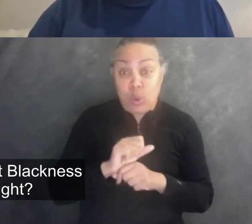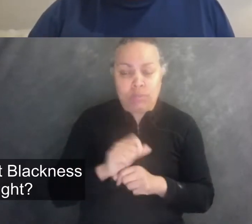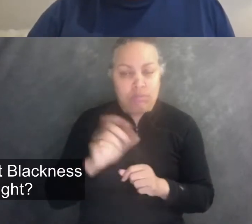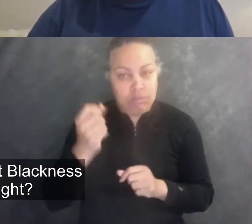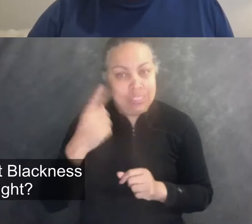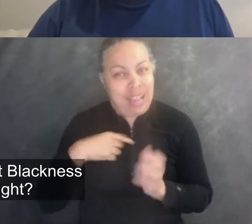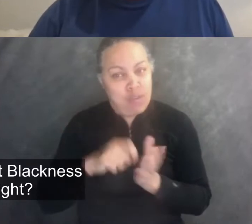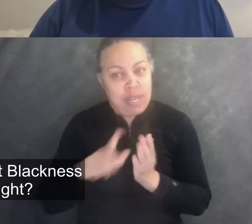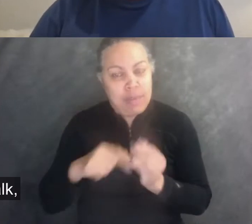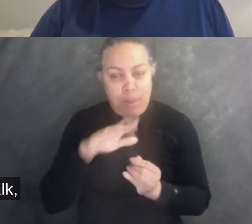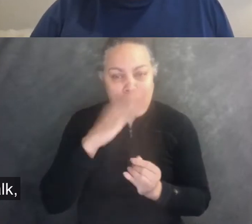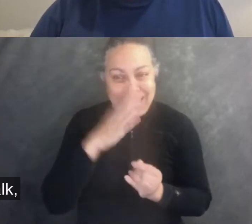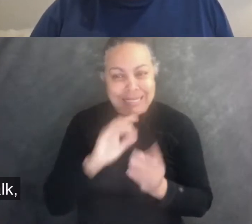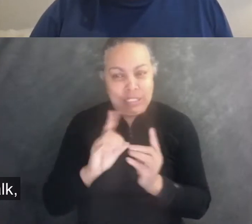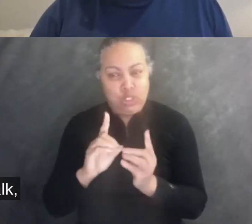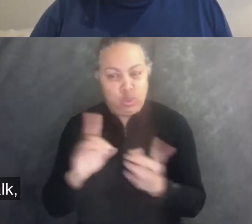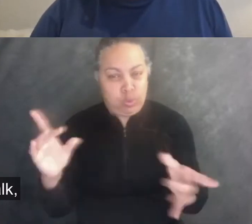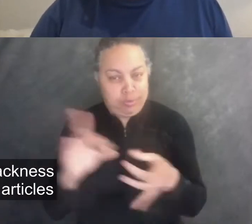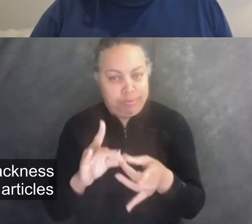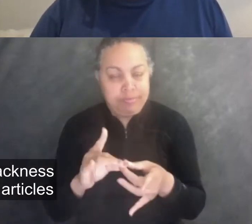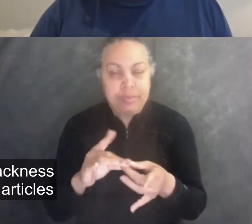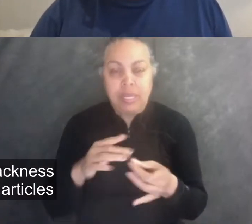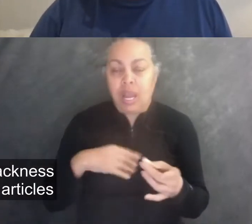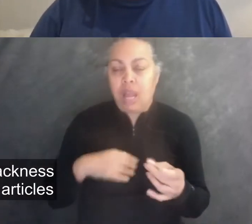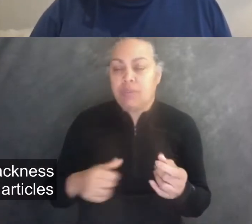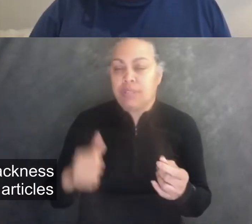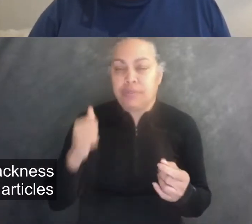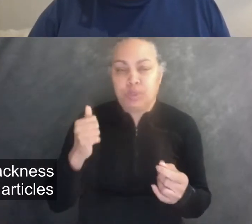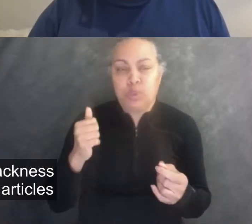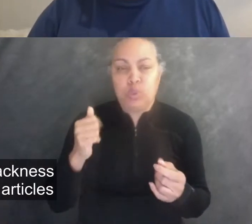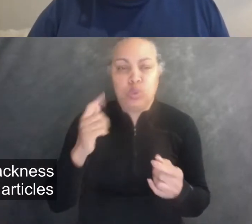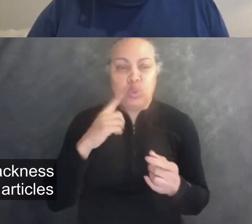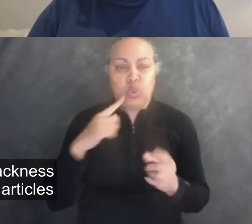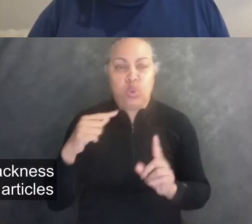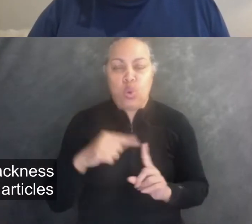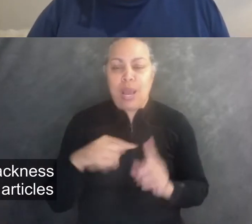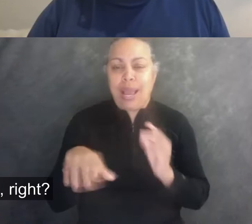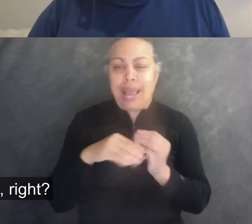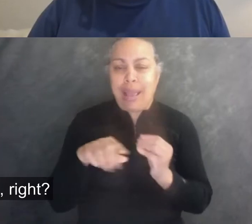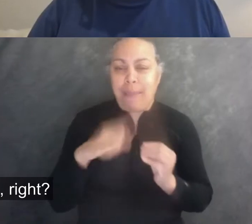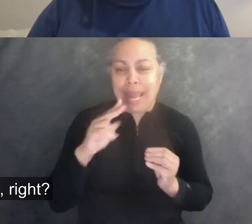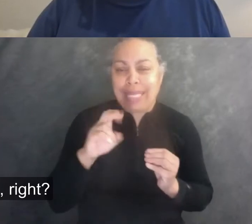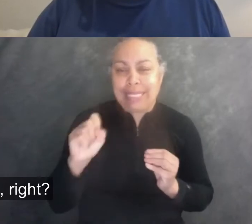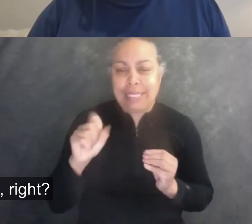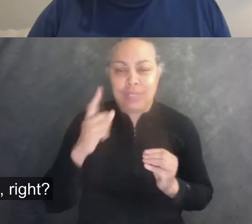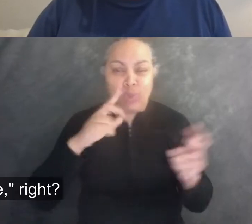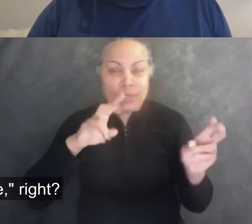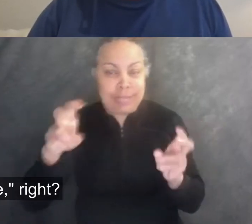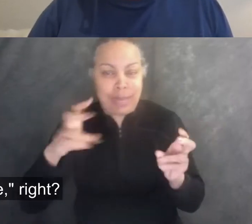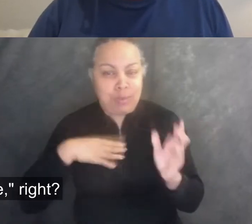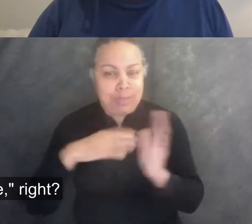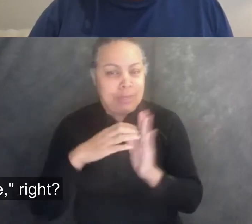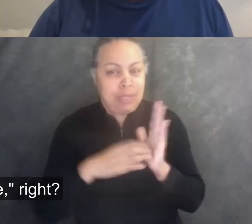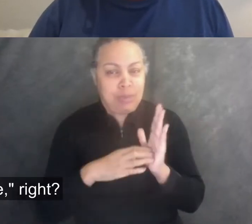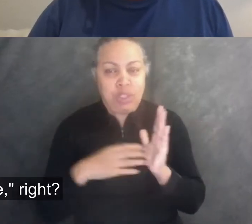blackness in the digital, right? I refused to put blackness in my titles of my articles and my chapters, right? I would